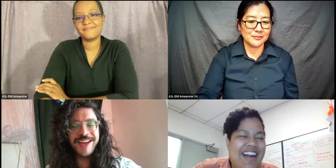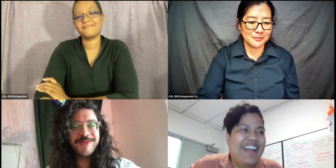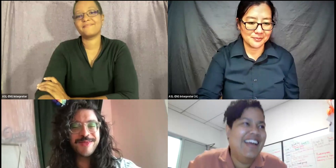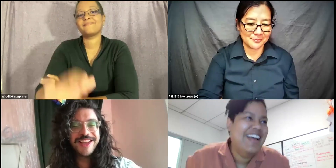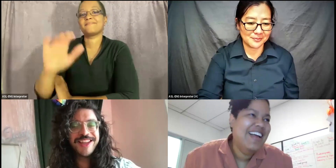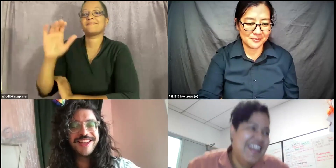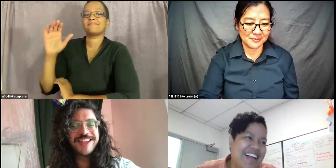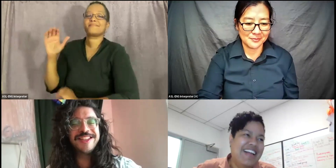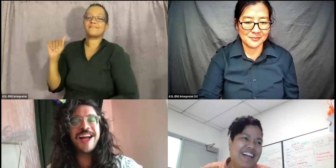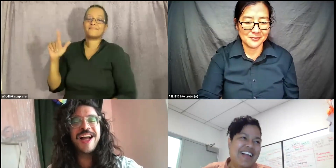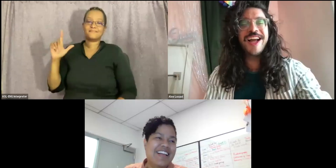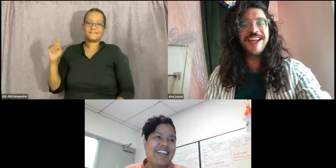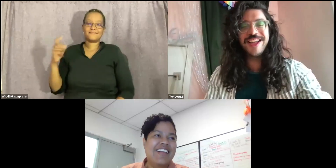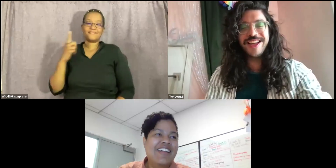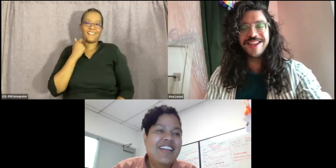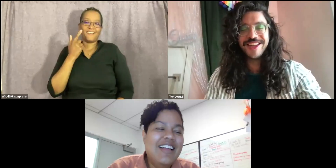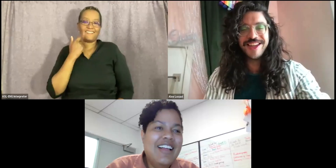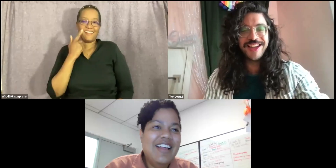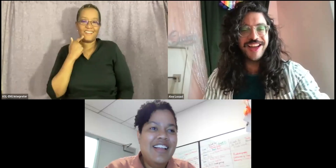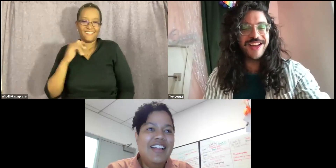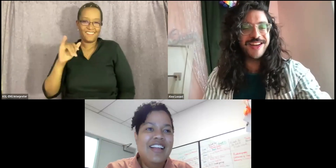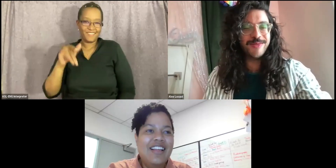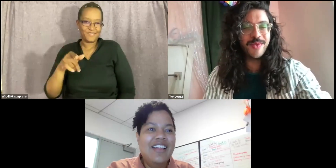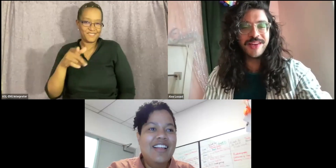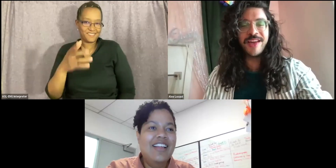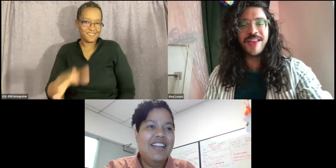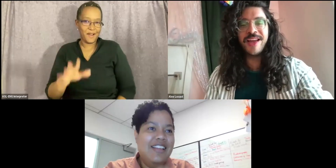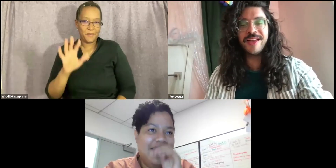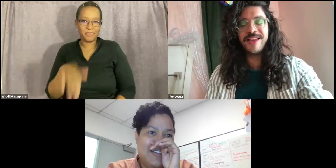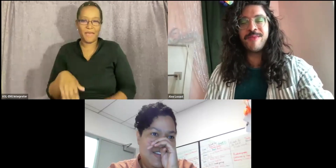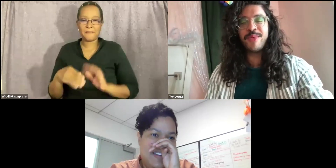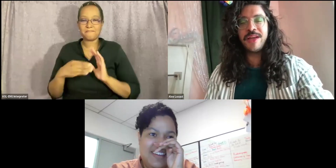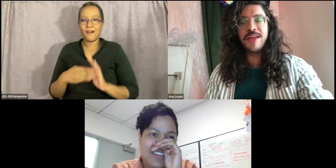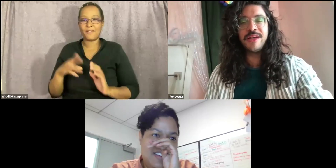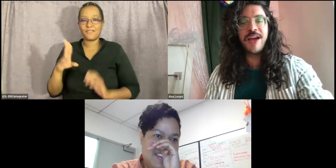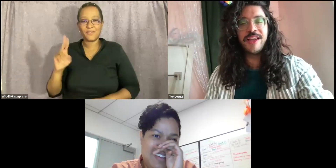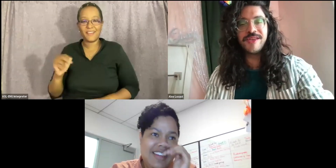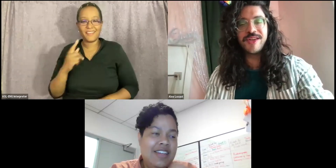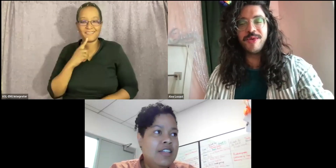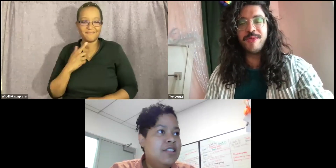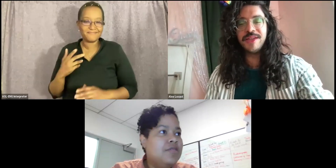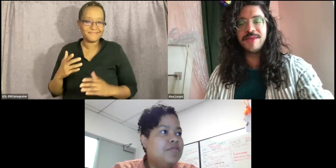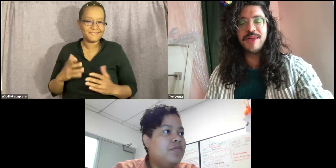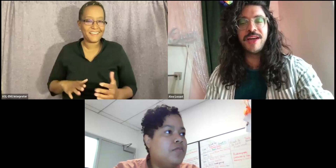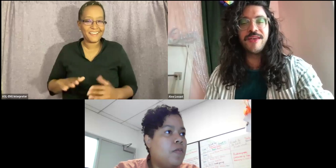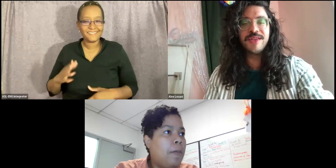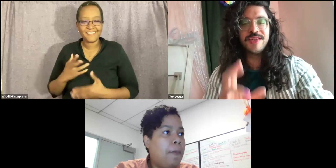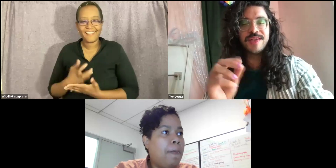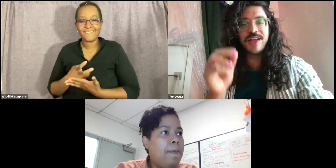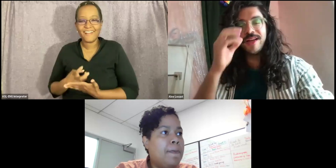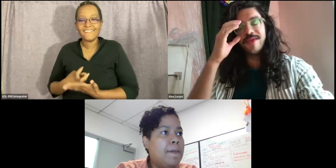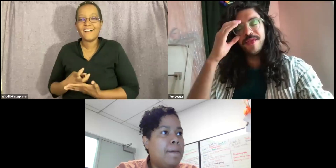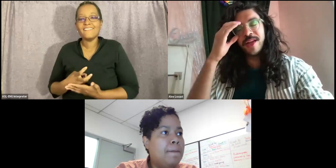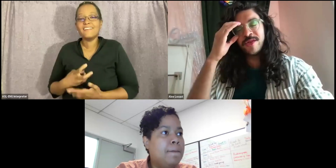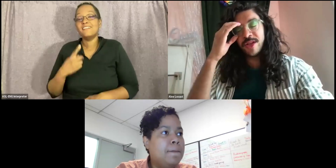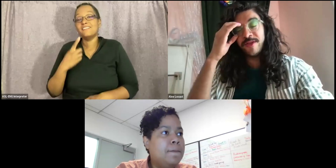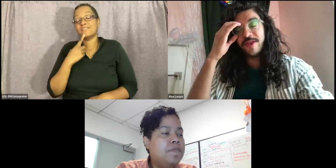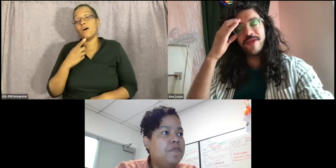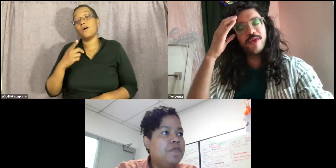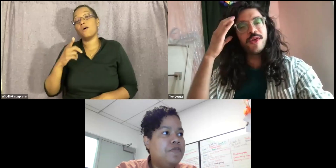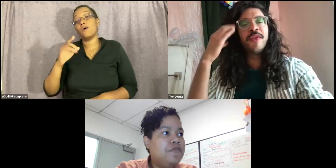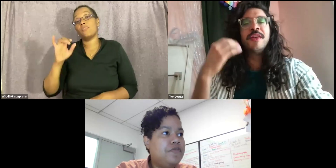I'm a crip, you're a crip, we're a crip. Like this is kind of like the language that we can use, and it's for us, it's by us, for